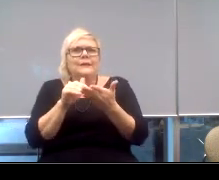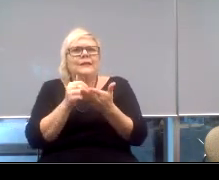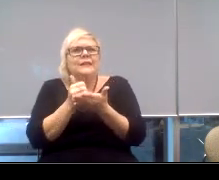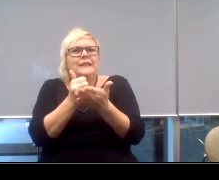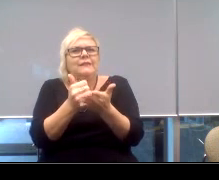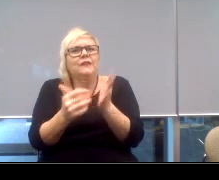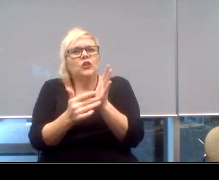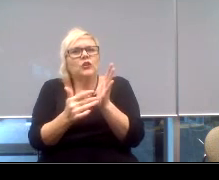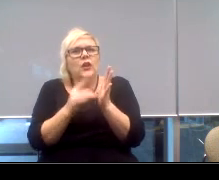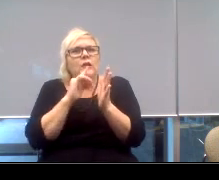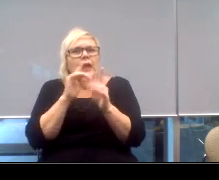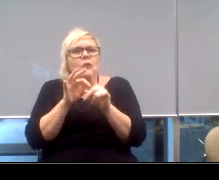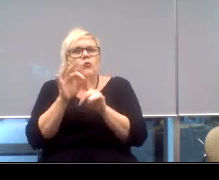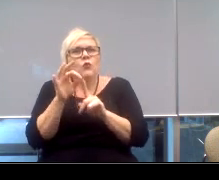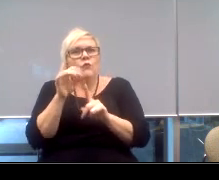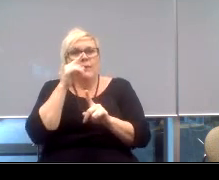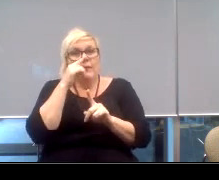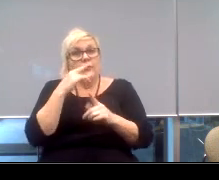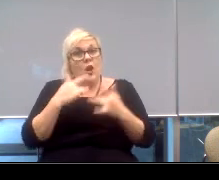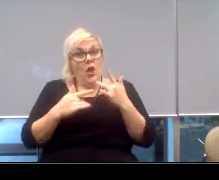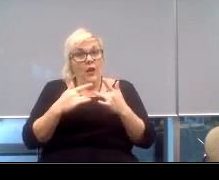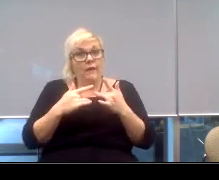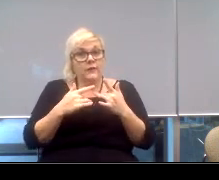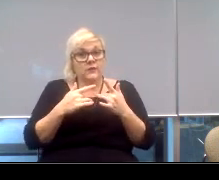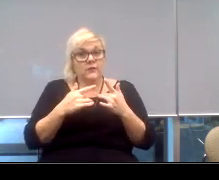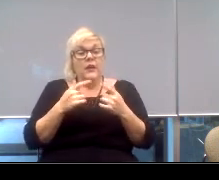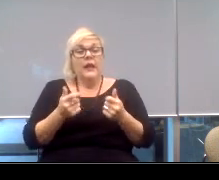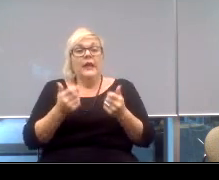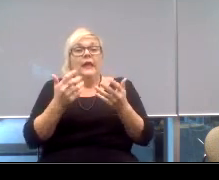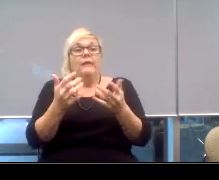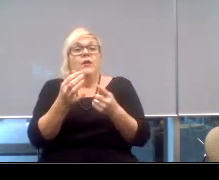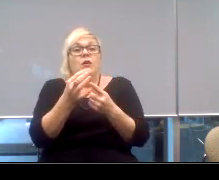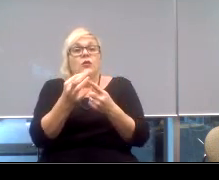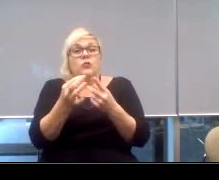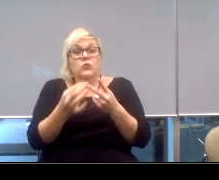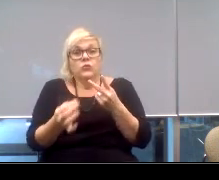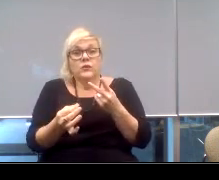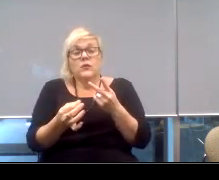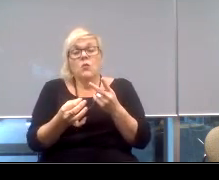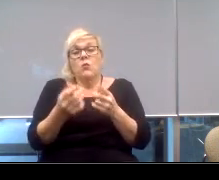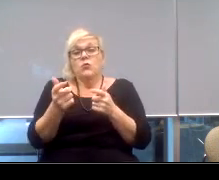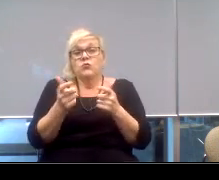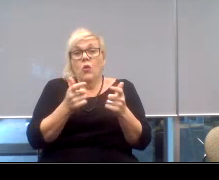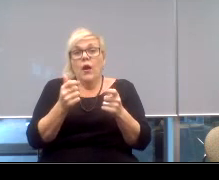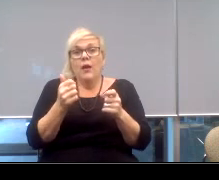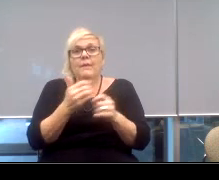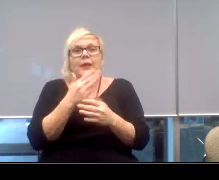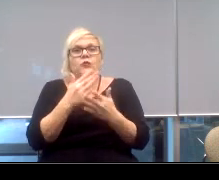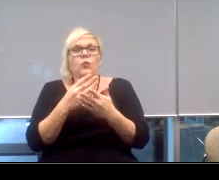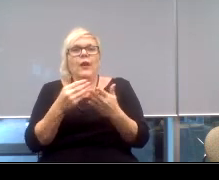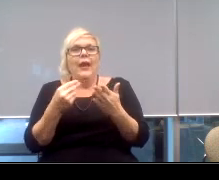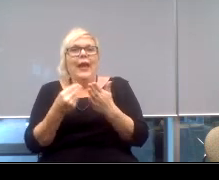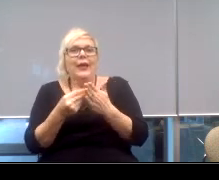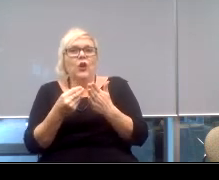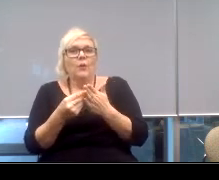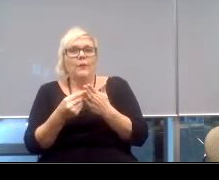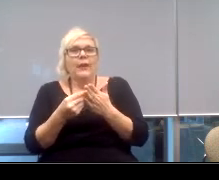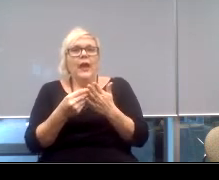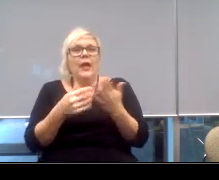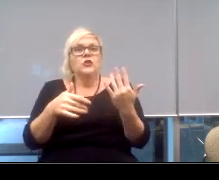lives of people with disability, enable choice and control, and ensure the economic, education, and